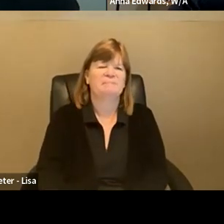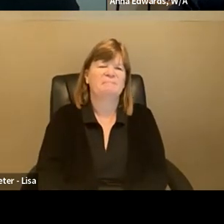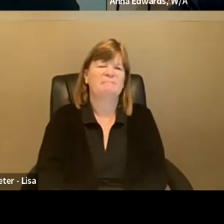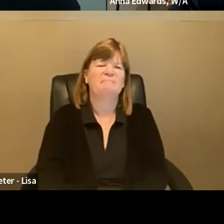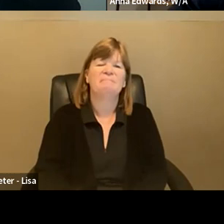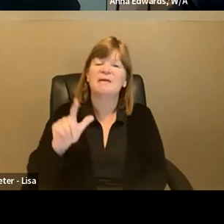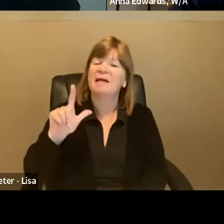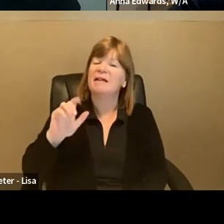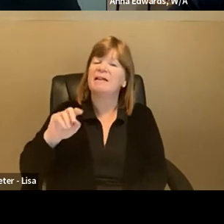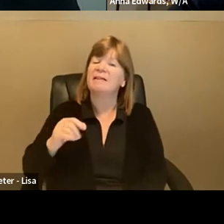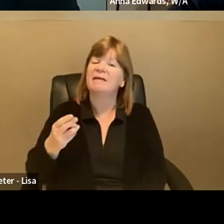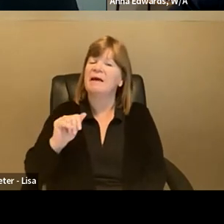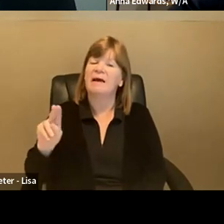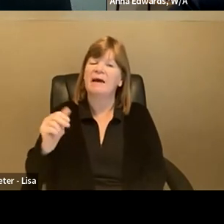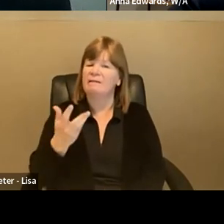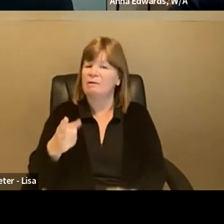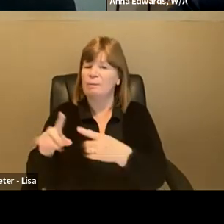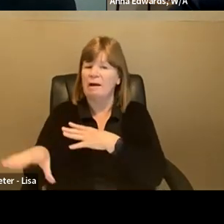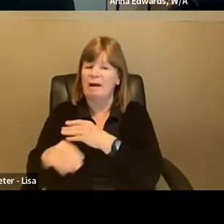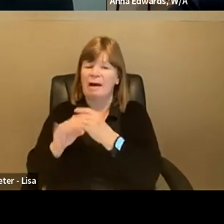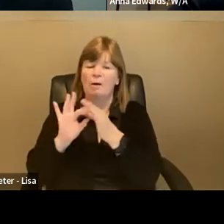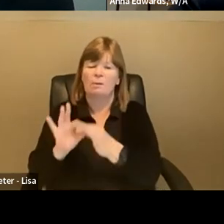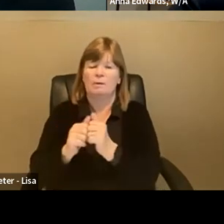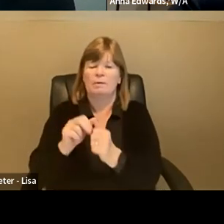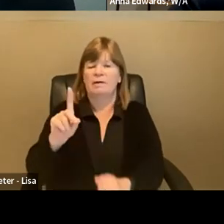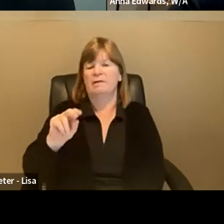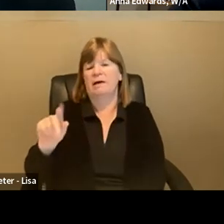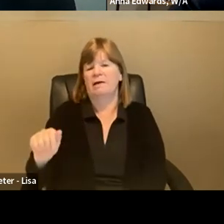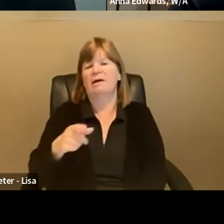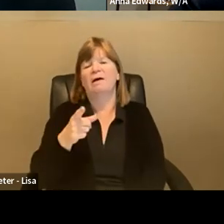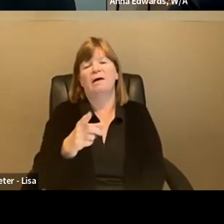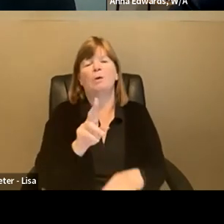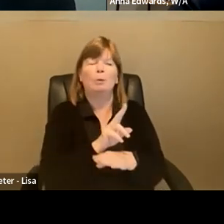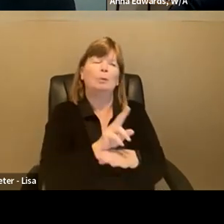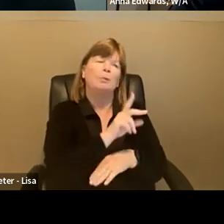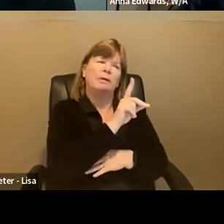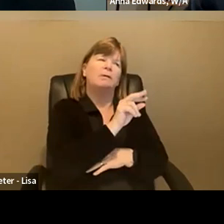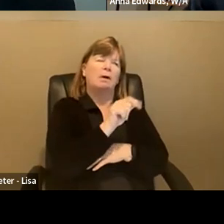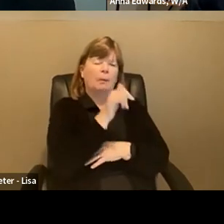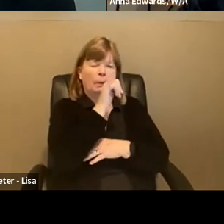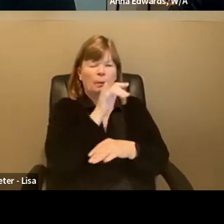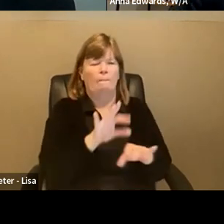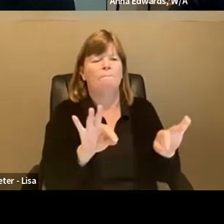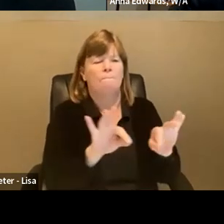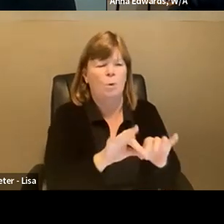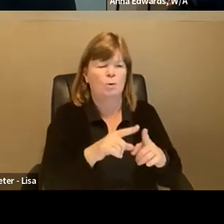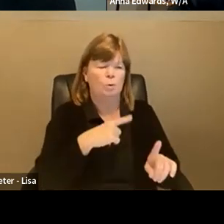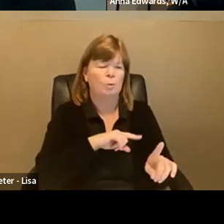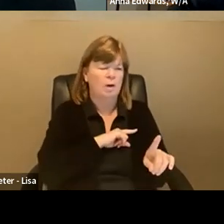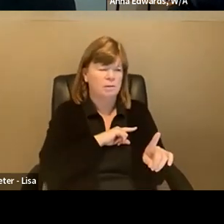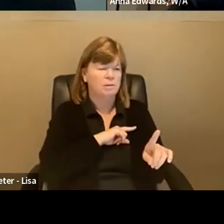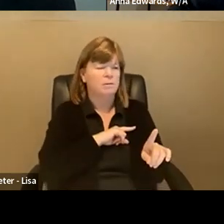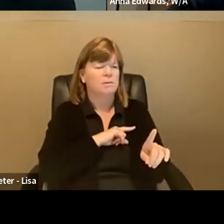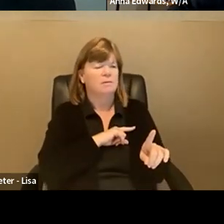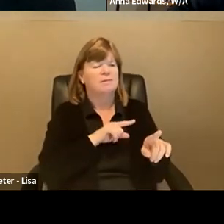Leanne, anything you'd add on data? So using data is important to us, and like